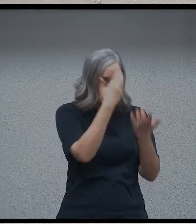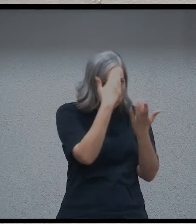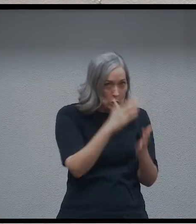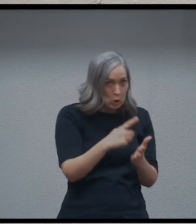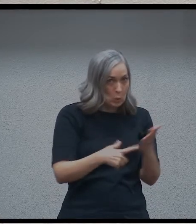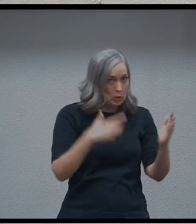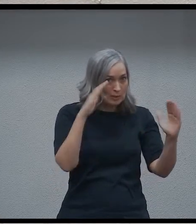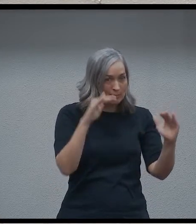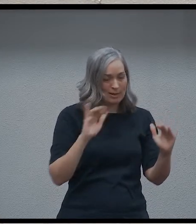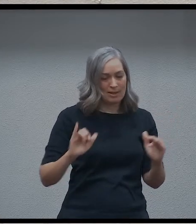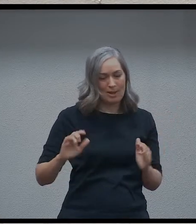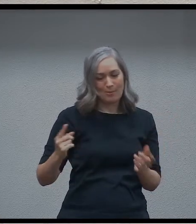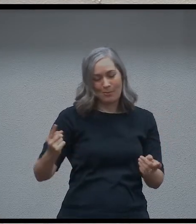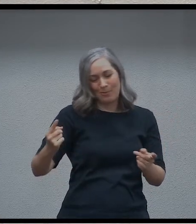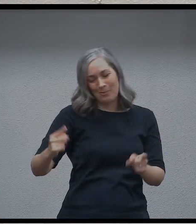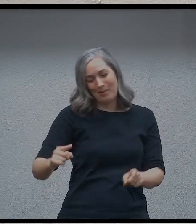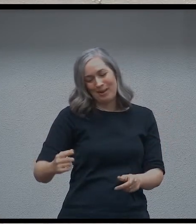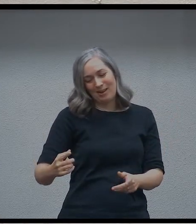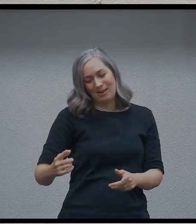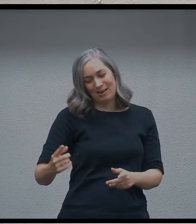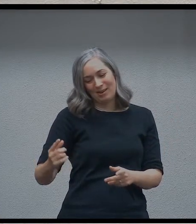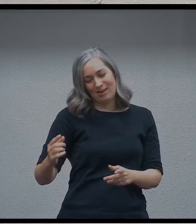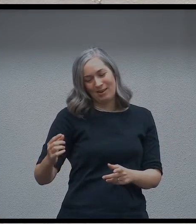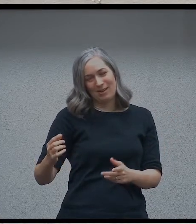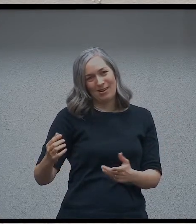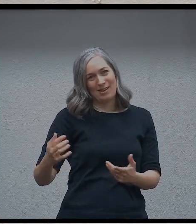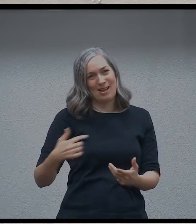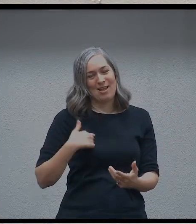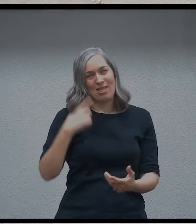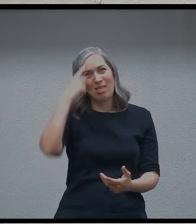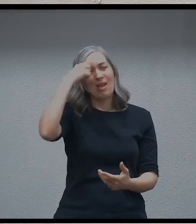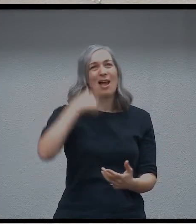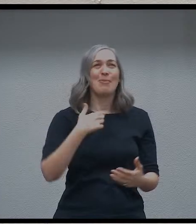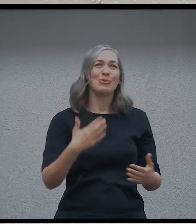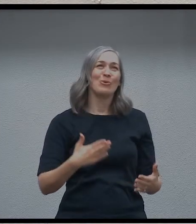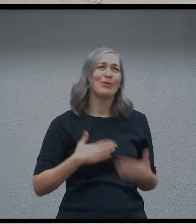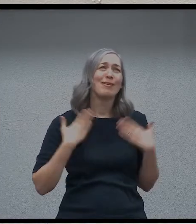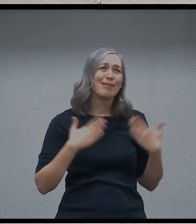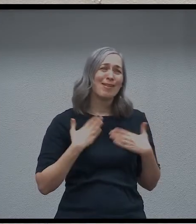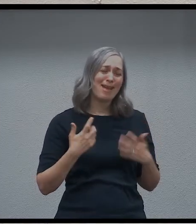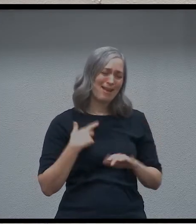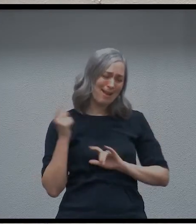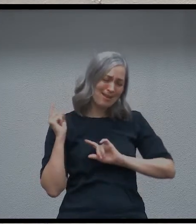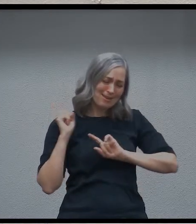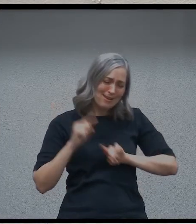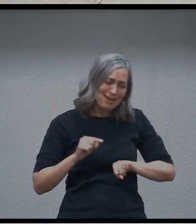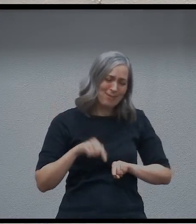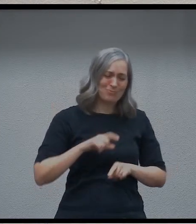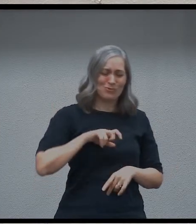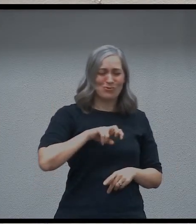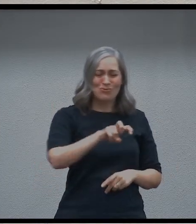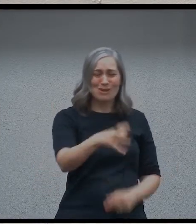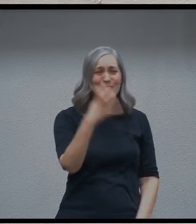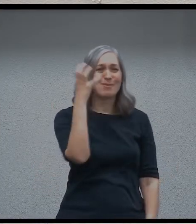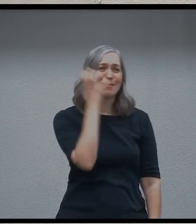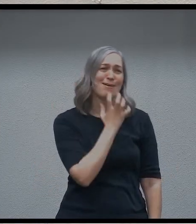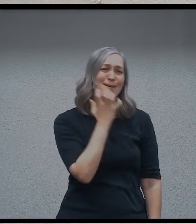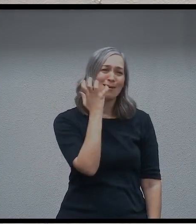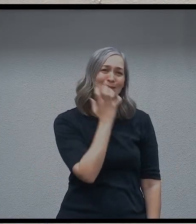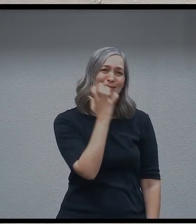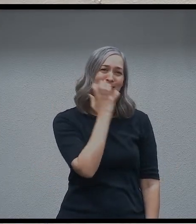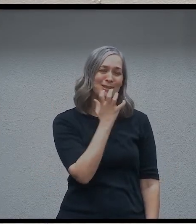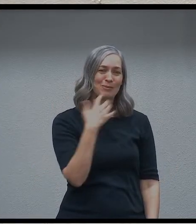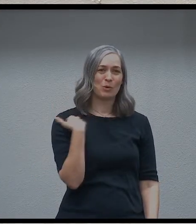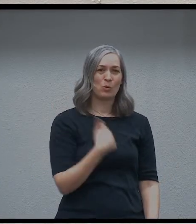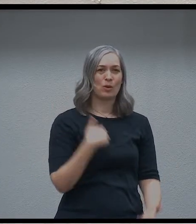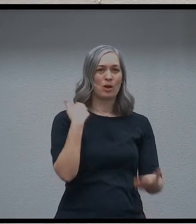expect, that was a moment where it's like, man, I'm so glad I came. How awesome this trip was. And once we got to